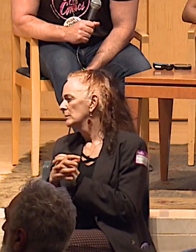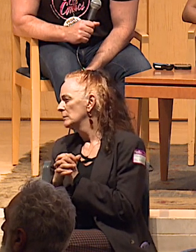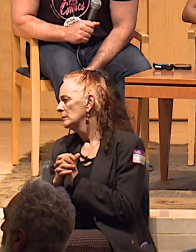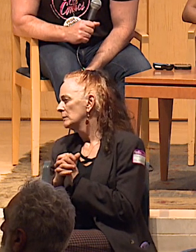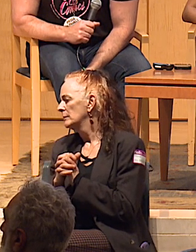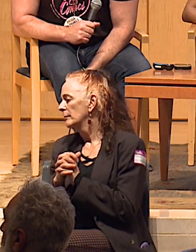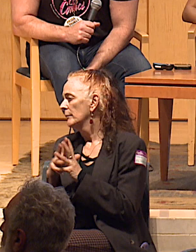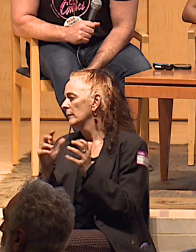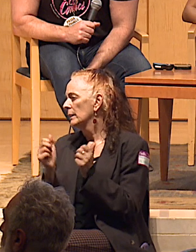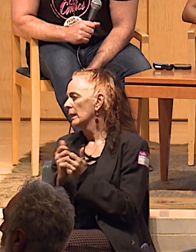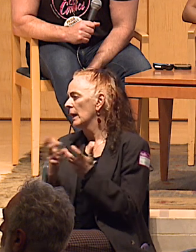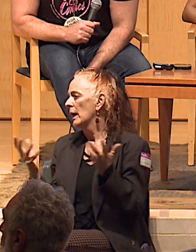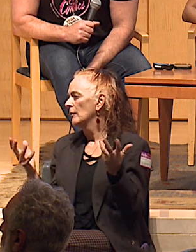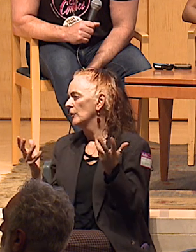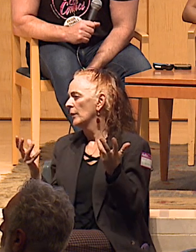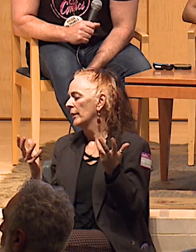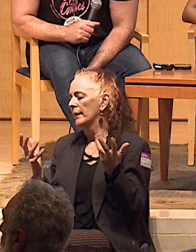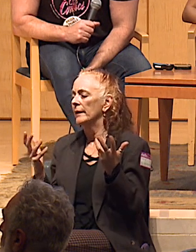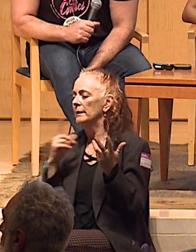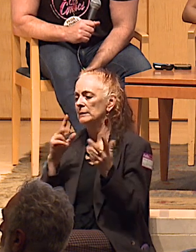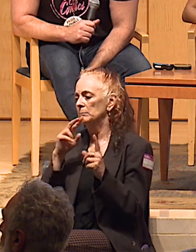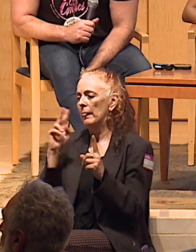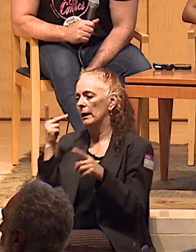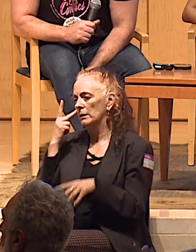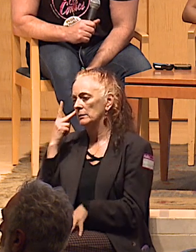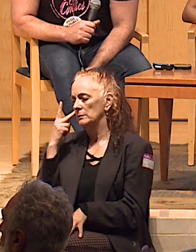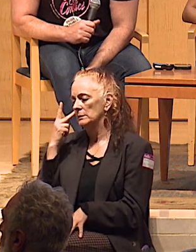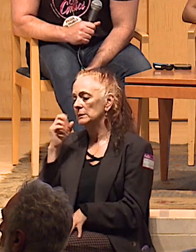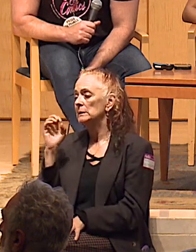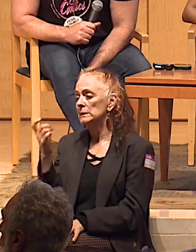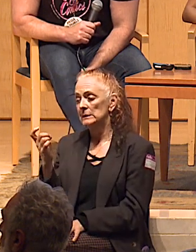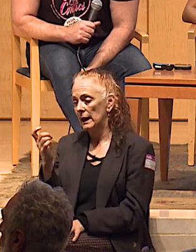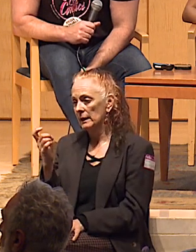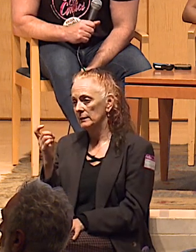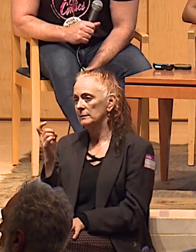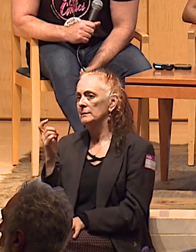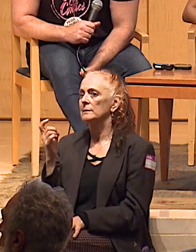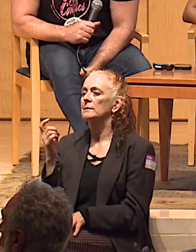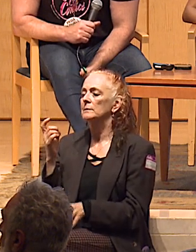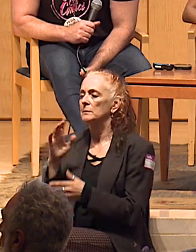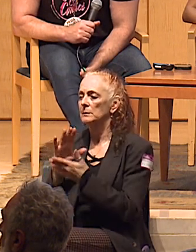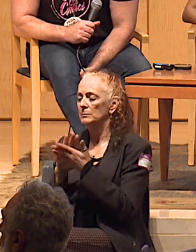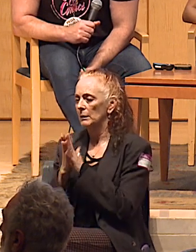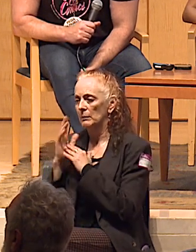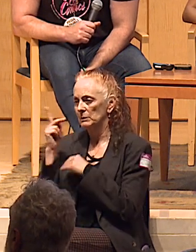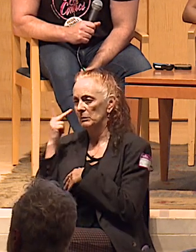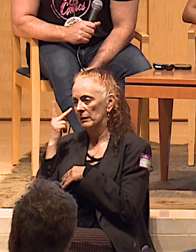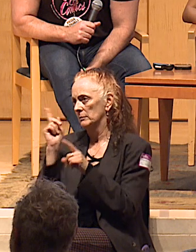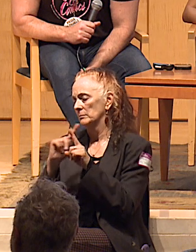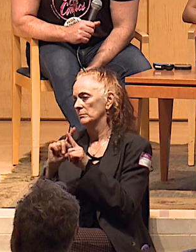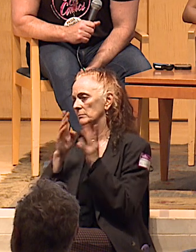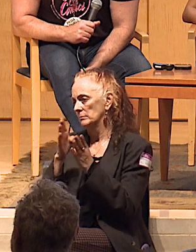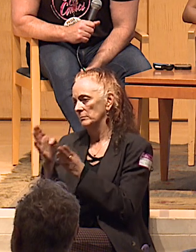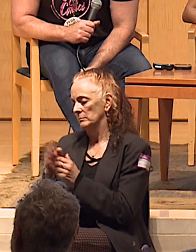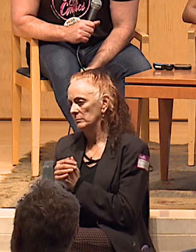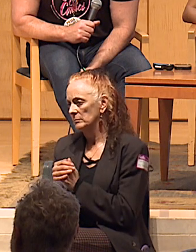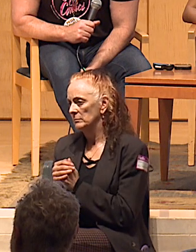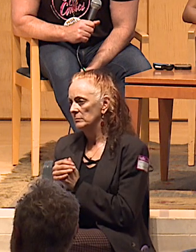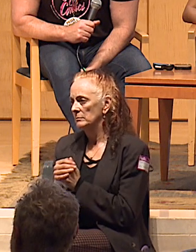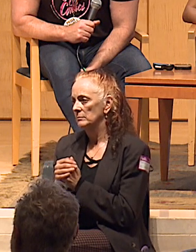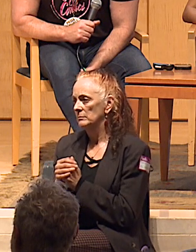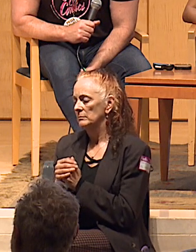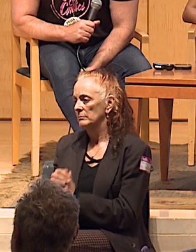you know, everything is always politicized, and sex is politicized in all sorts of ways. And I wonder if there's